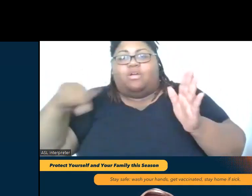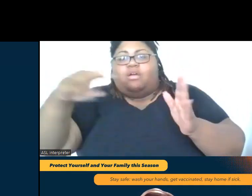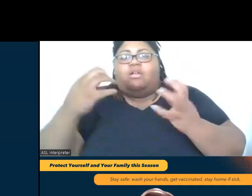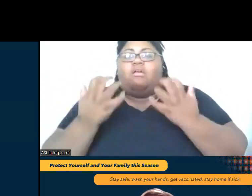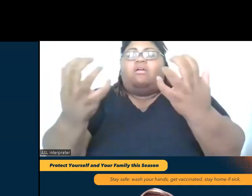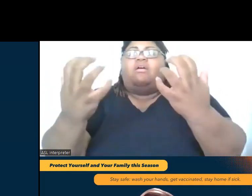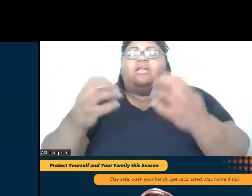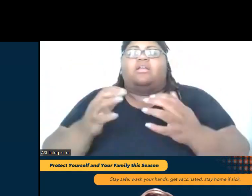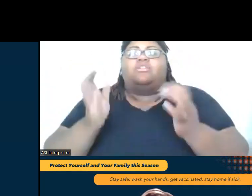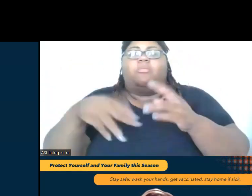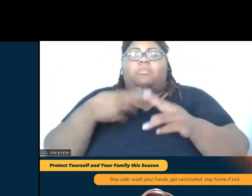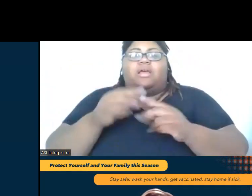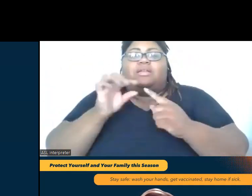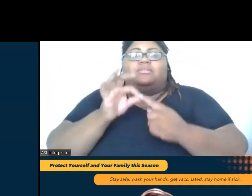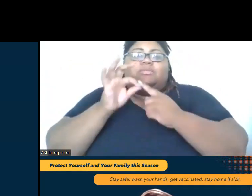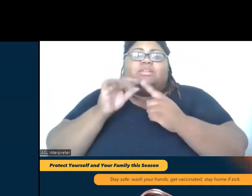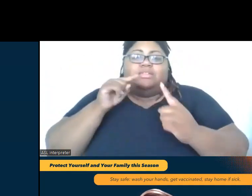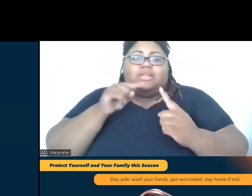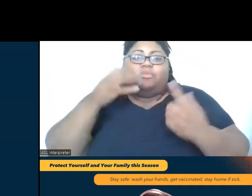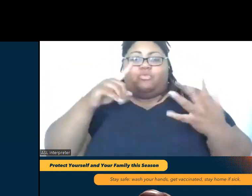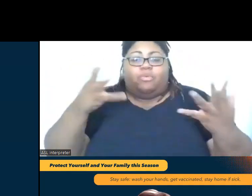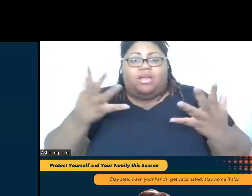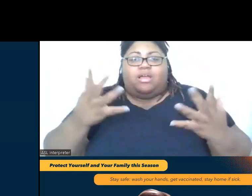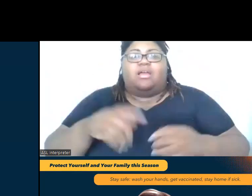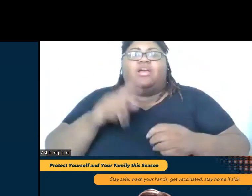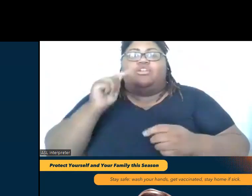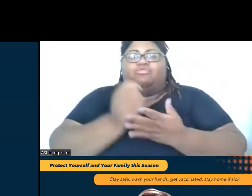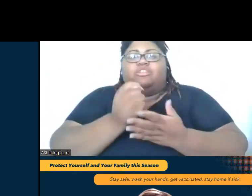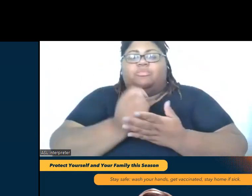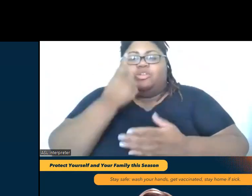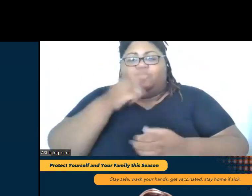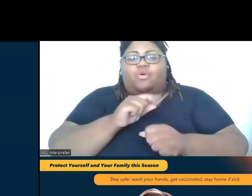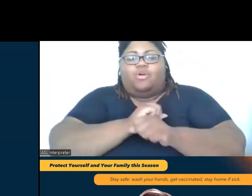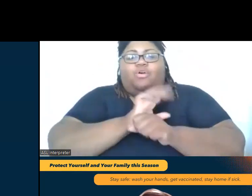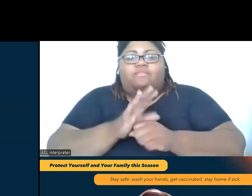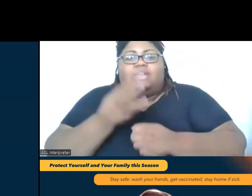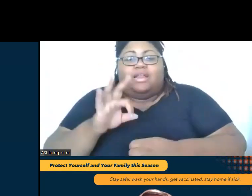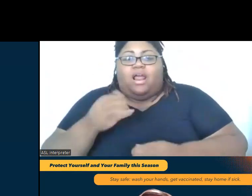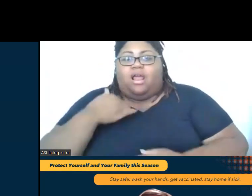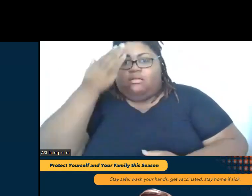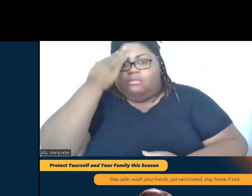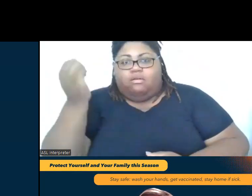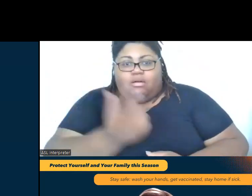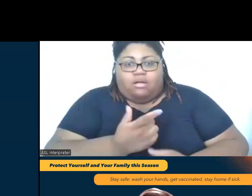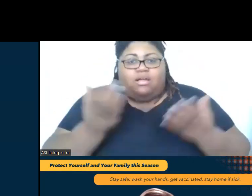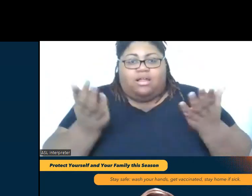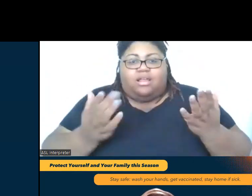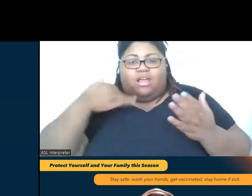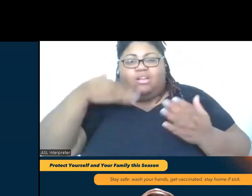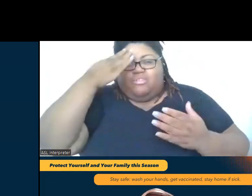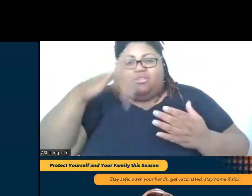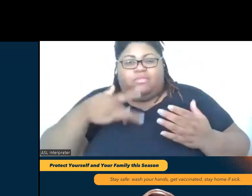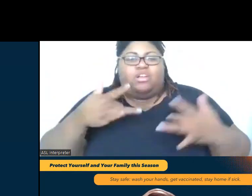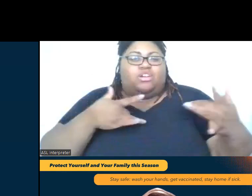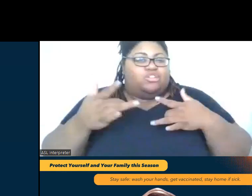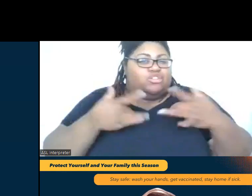of treatments for COVID-19. I know that everyone on this call is concerned about the health and